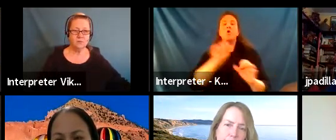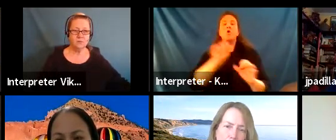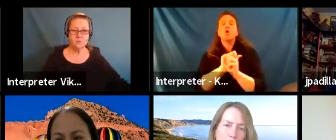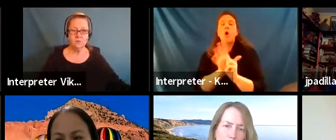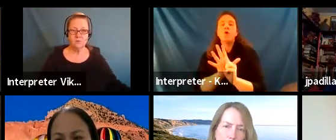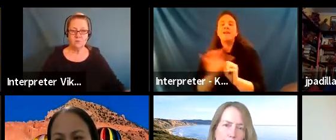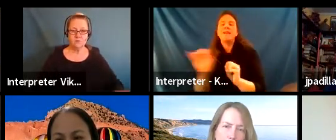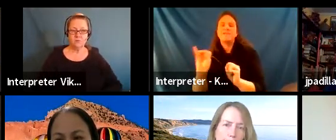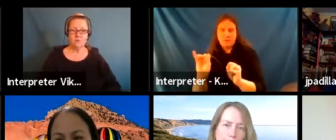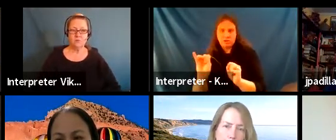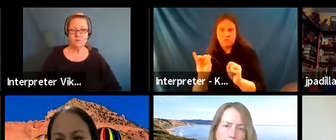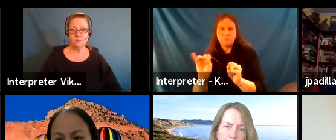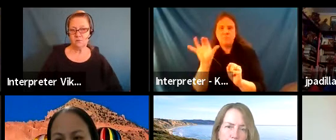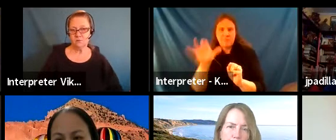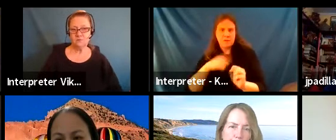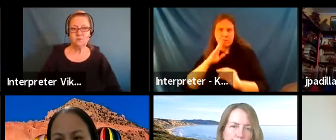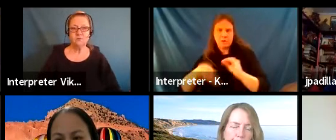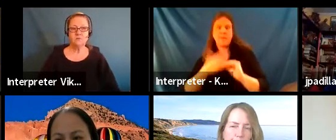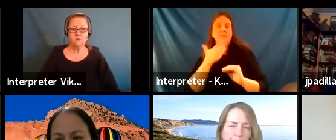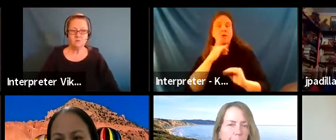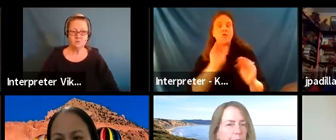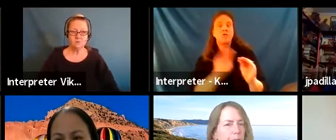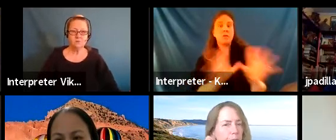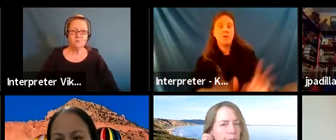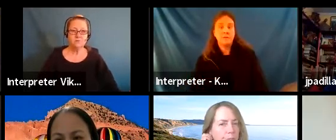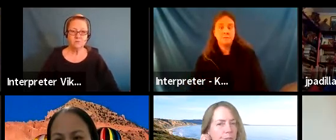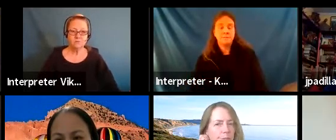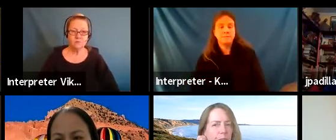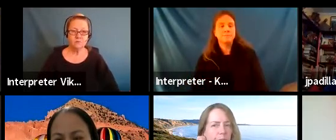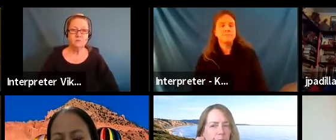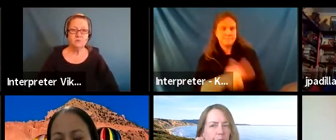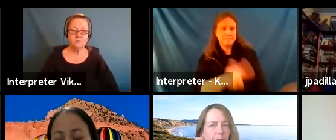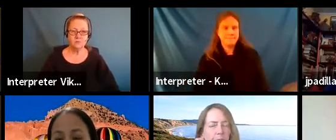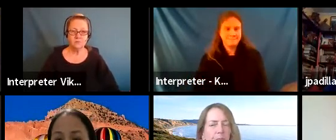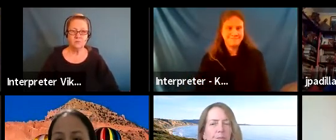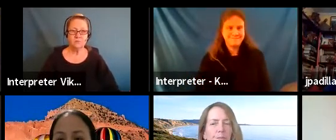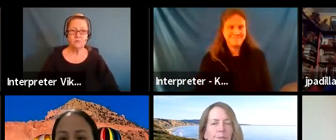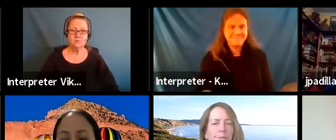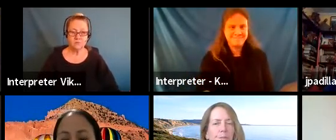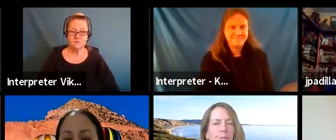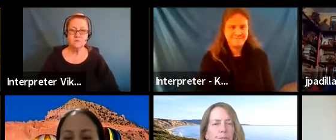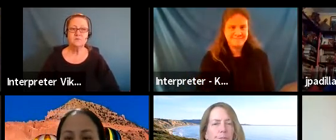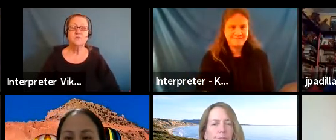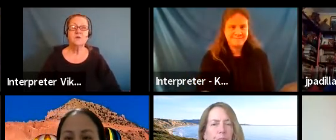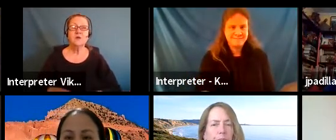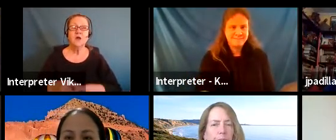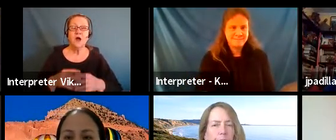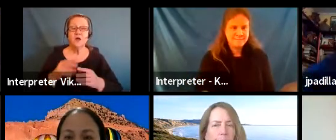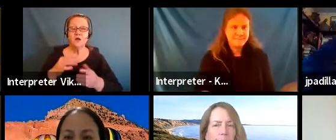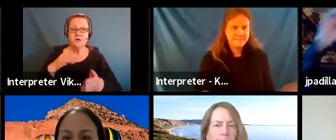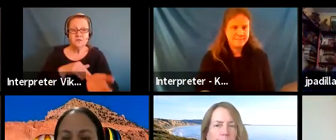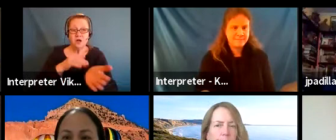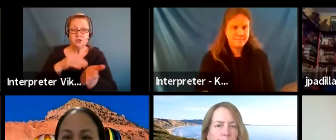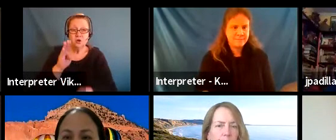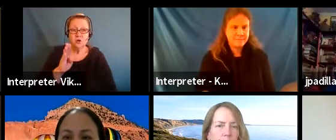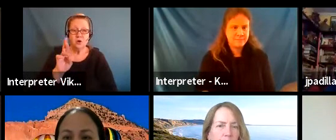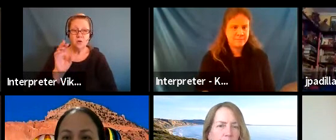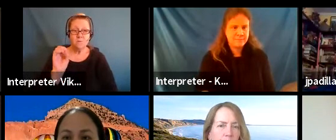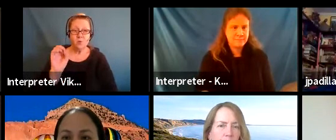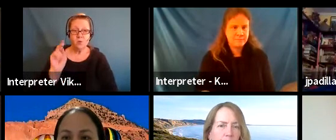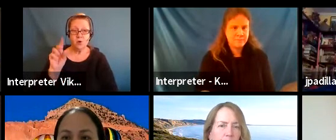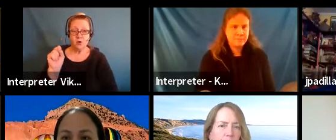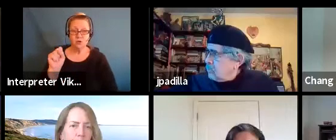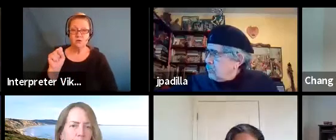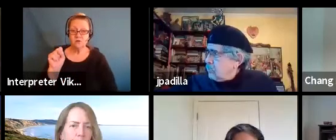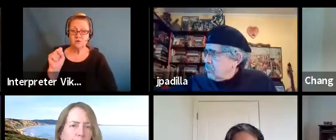yes. Thank you. Thank you for clarifying. Yeah. I should mention that Dr. Brooks is on the line, and Dr. Schechter also